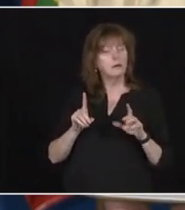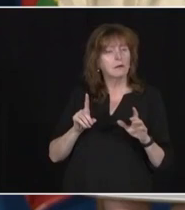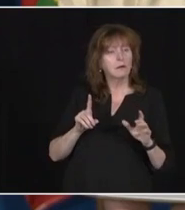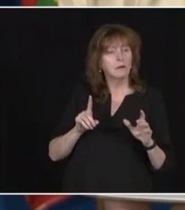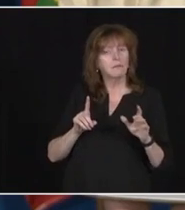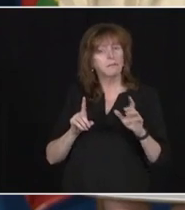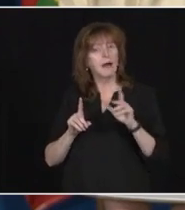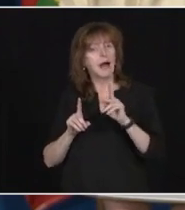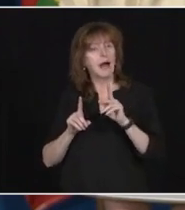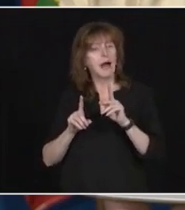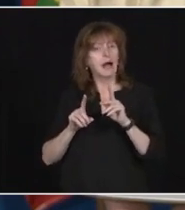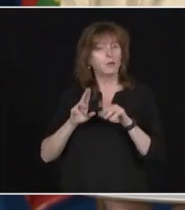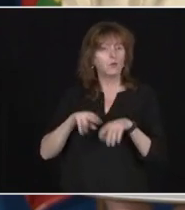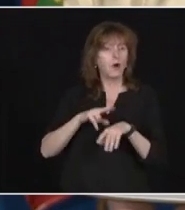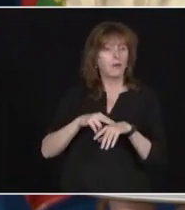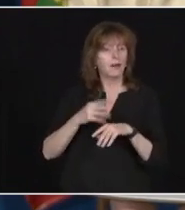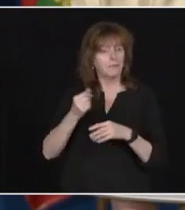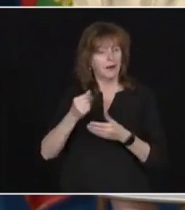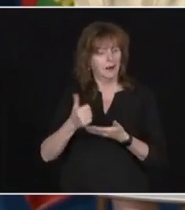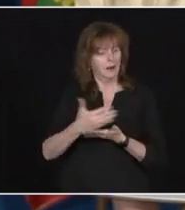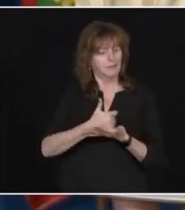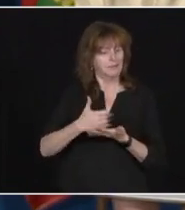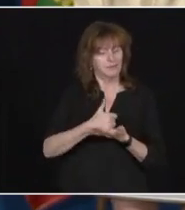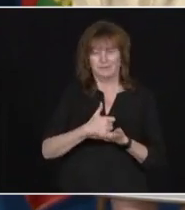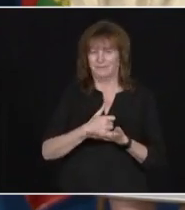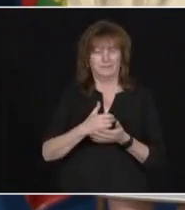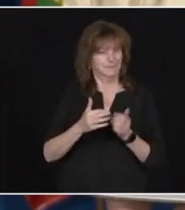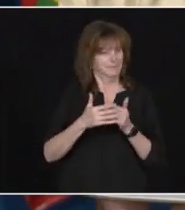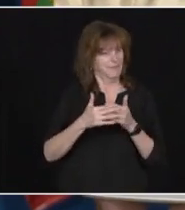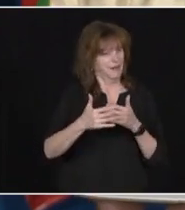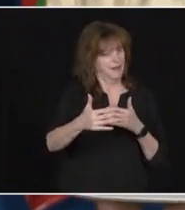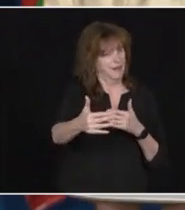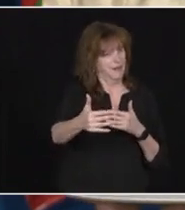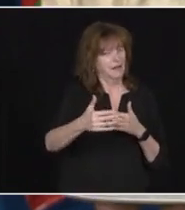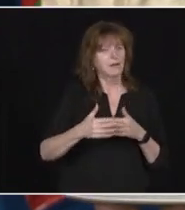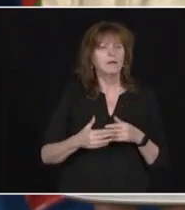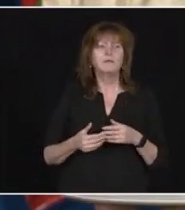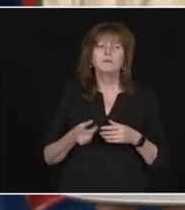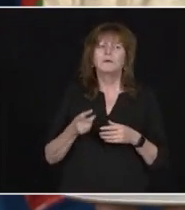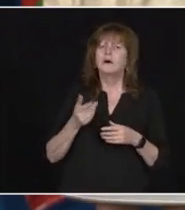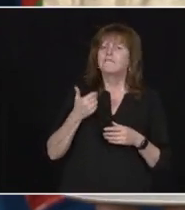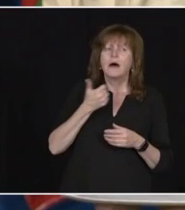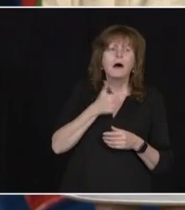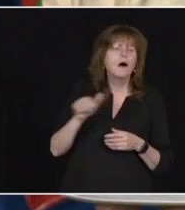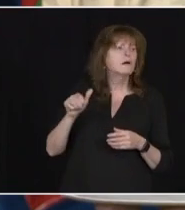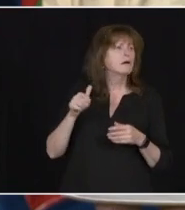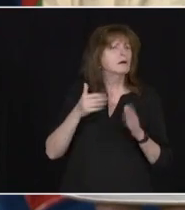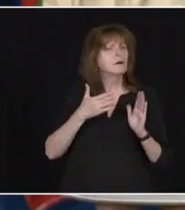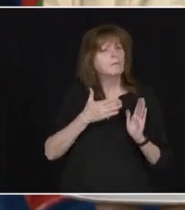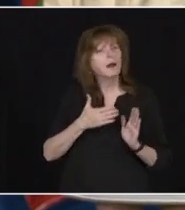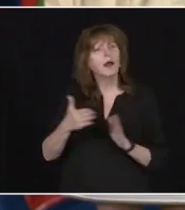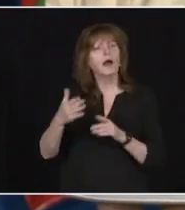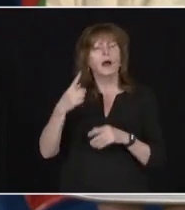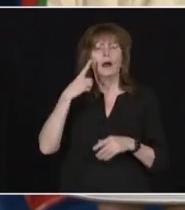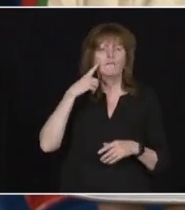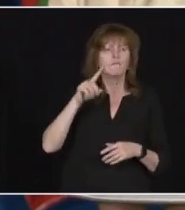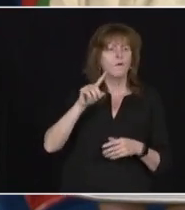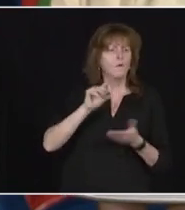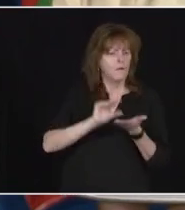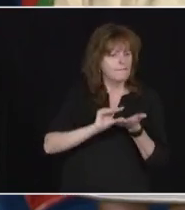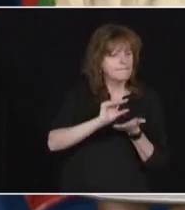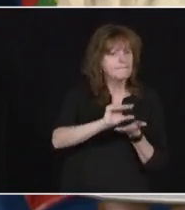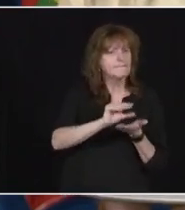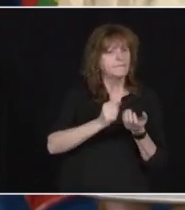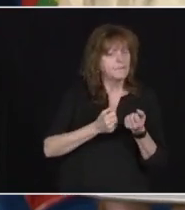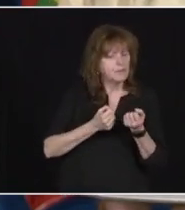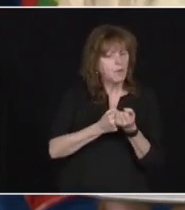returning. Are you planning any sort of targeted stimulus for small businesses as they're allowed to reopen? Well, we worked hand in